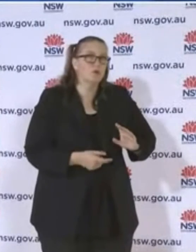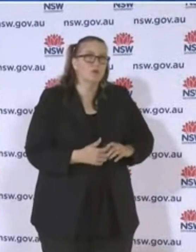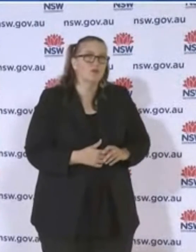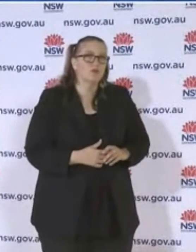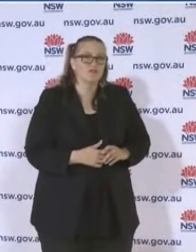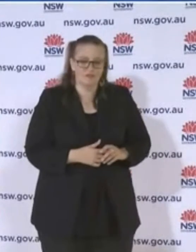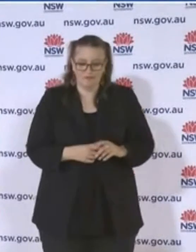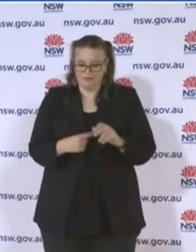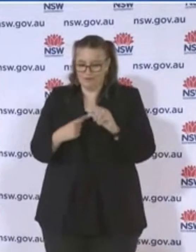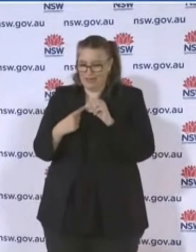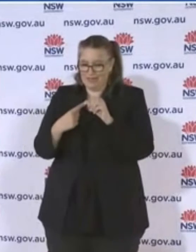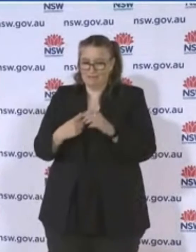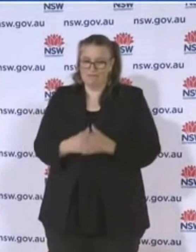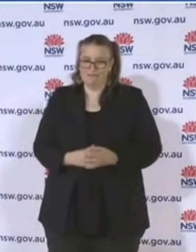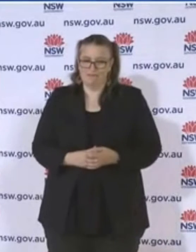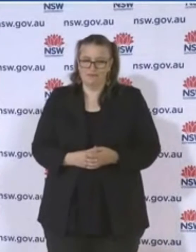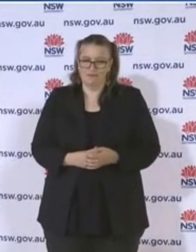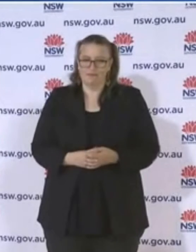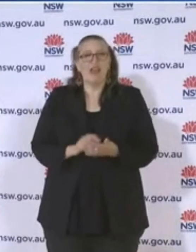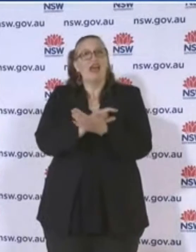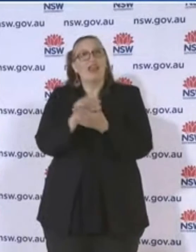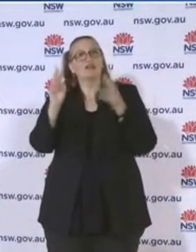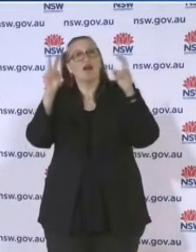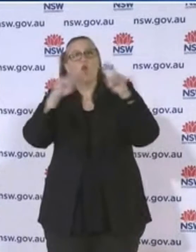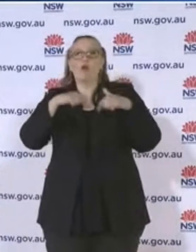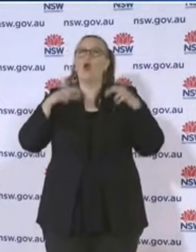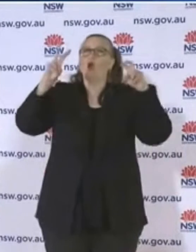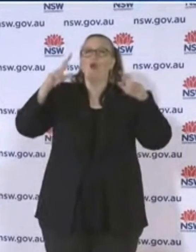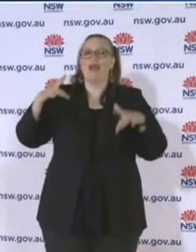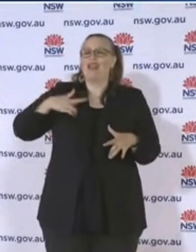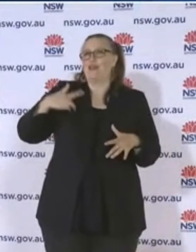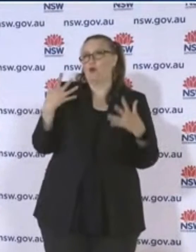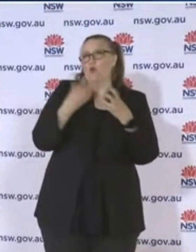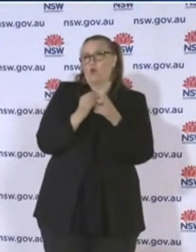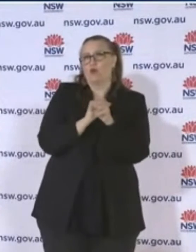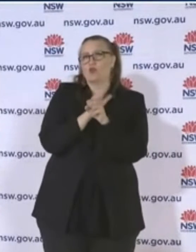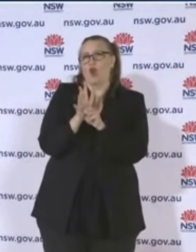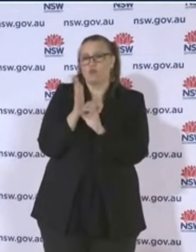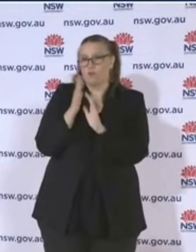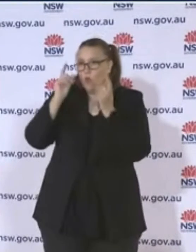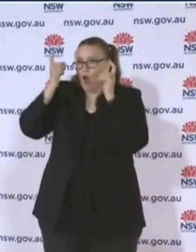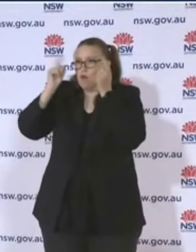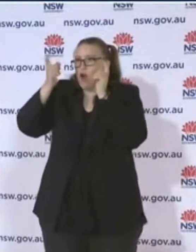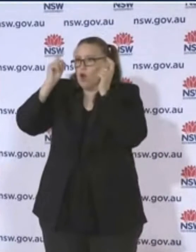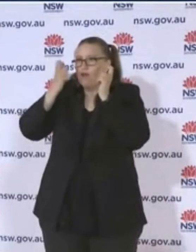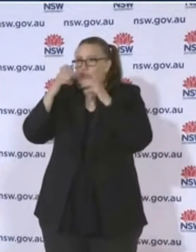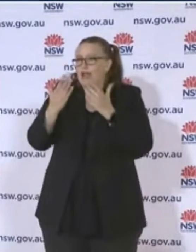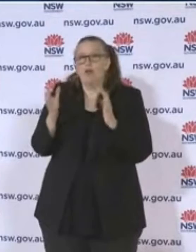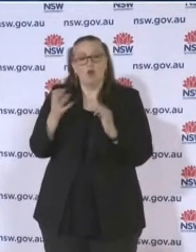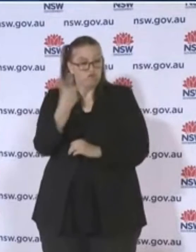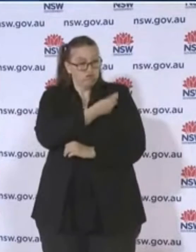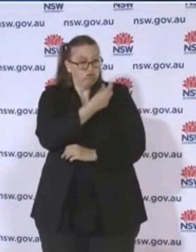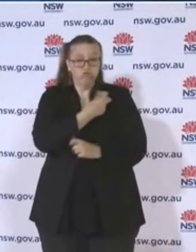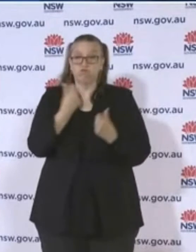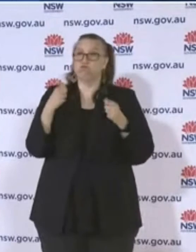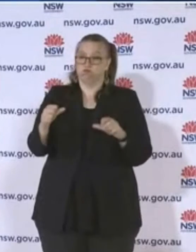that 70% double dose, we are all going to have to shift our mindset as to how we deal with COVID. What will